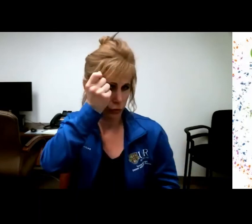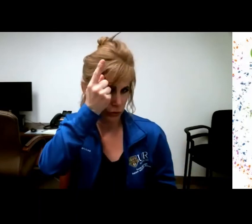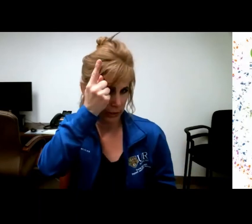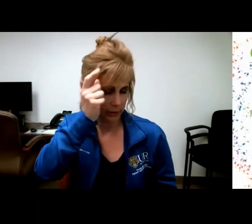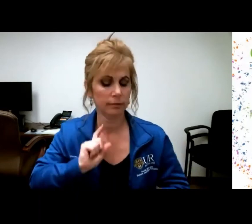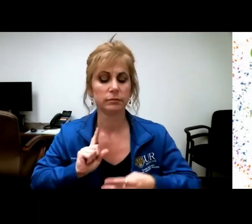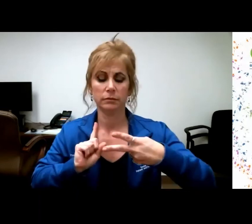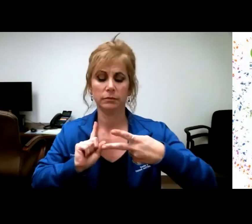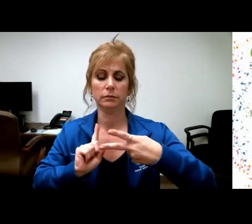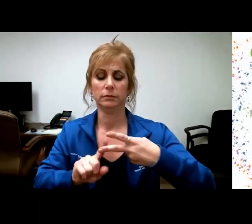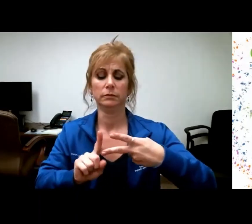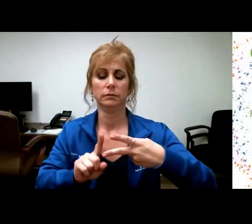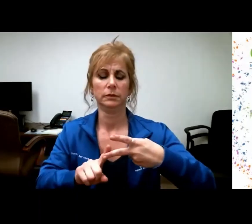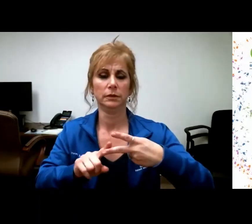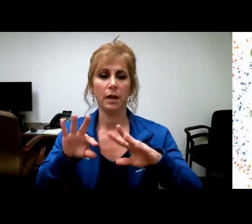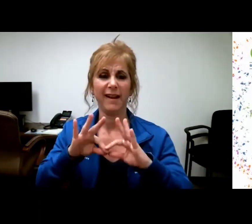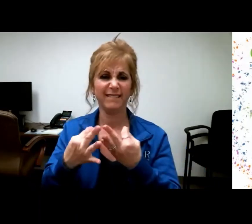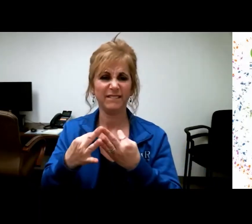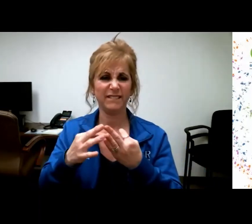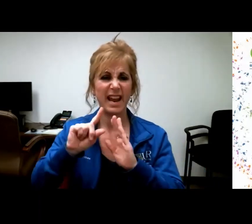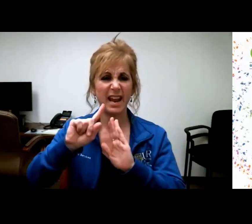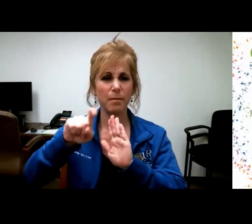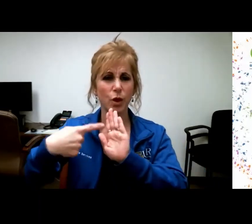in Latinos' life.